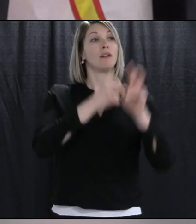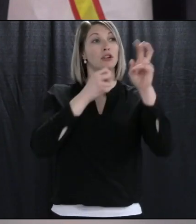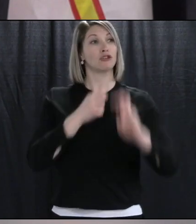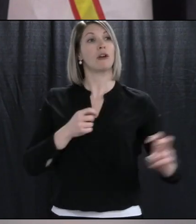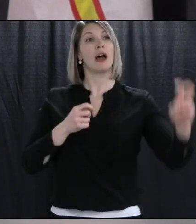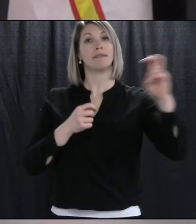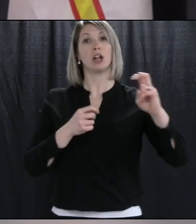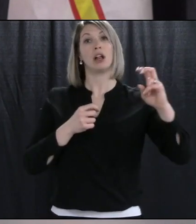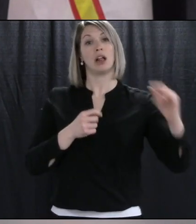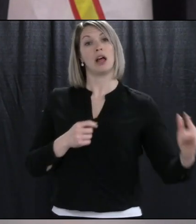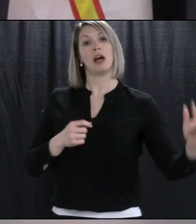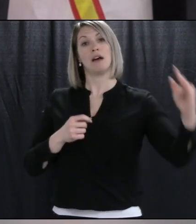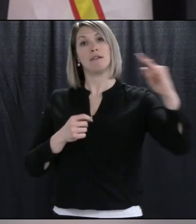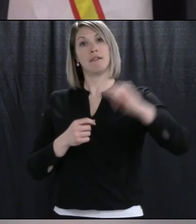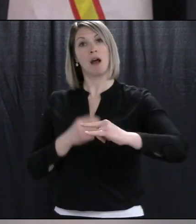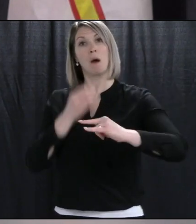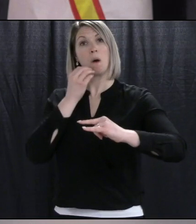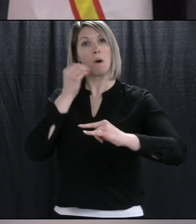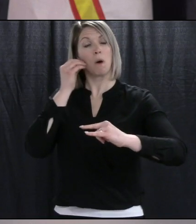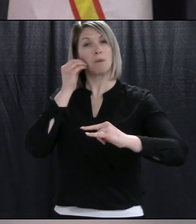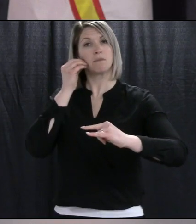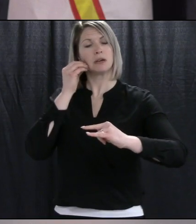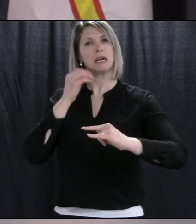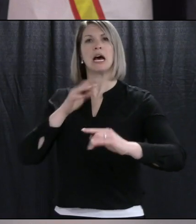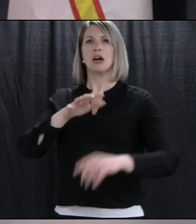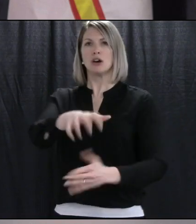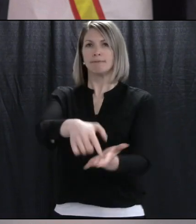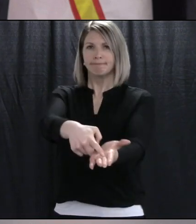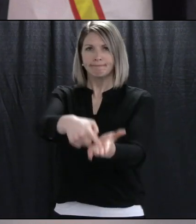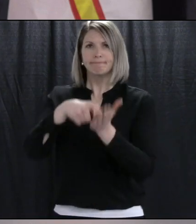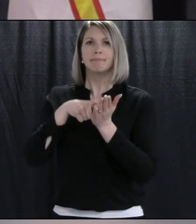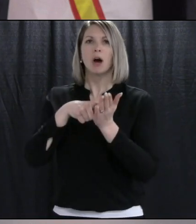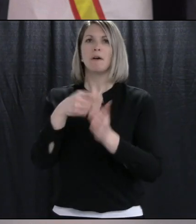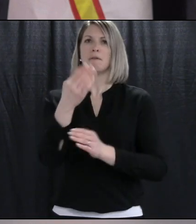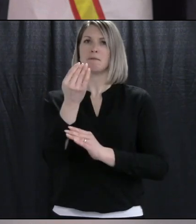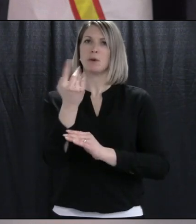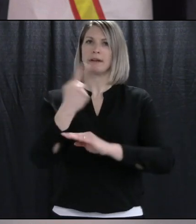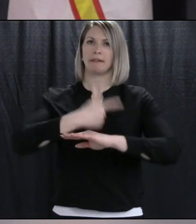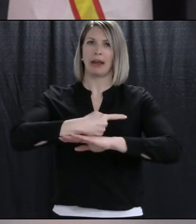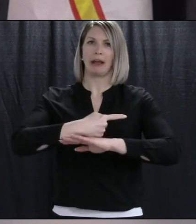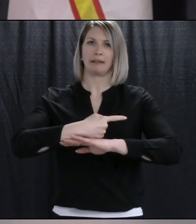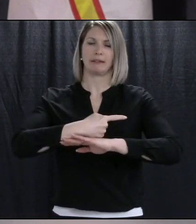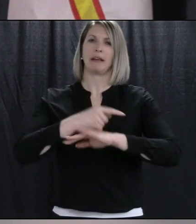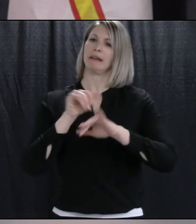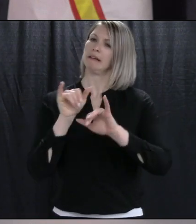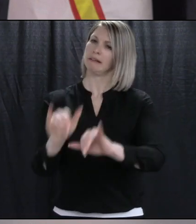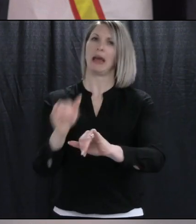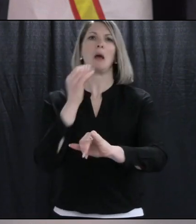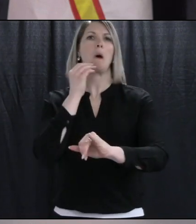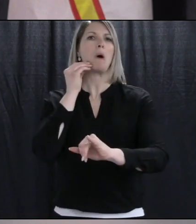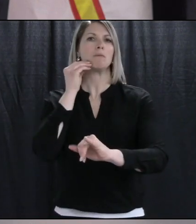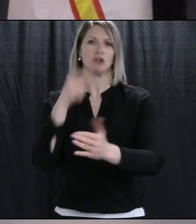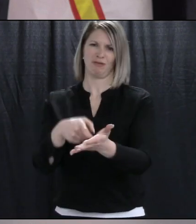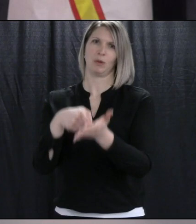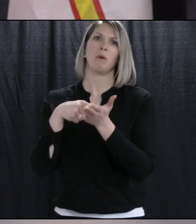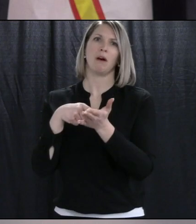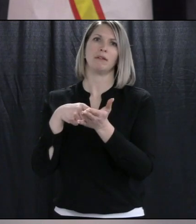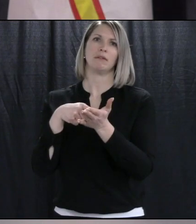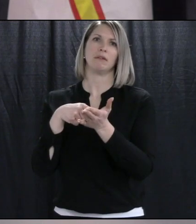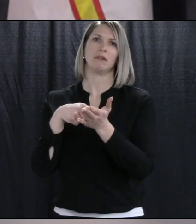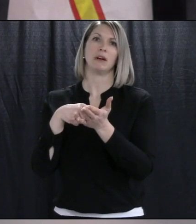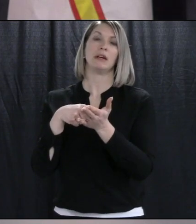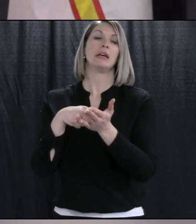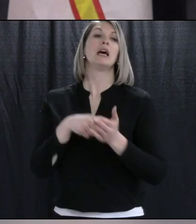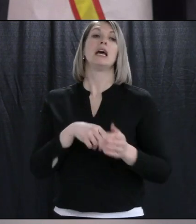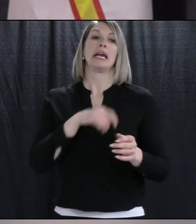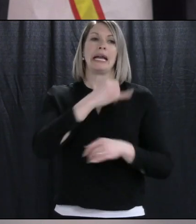will be absolutely required to quarantine for 14 days. This includes international